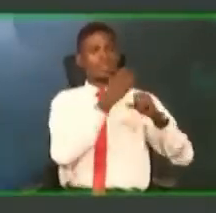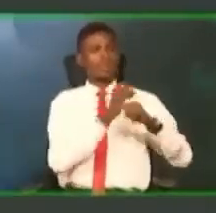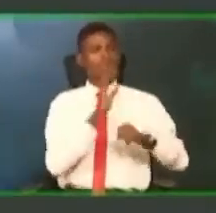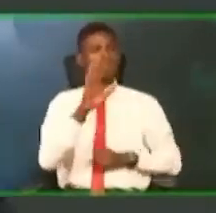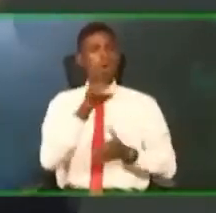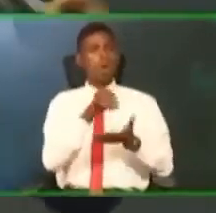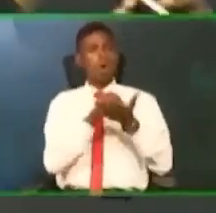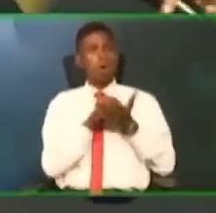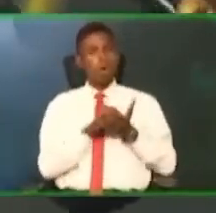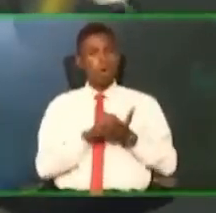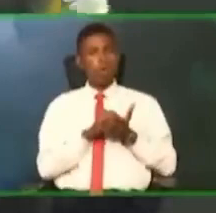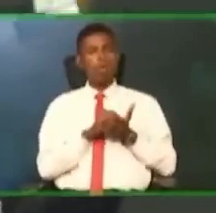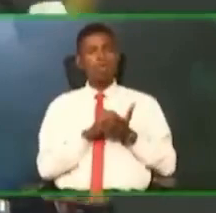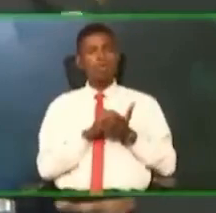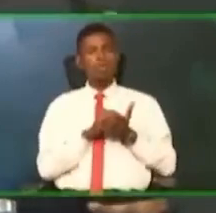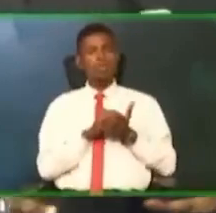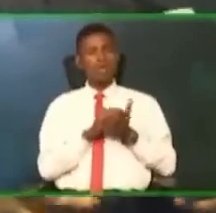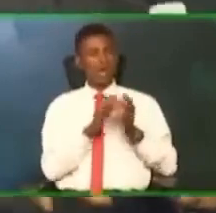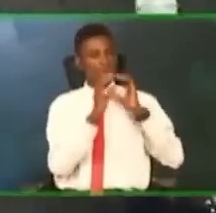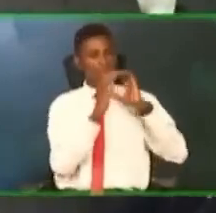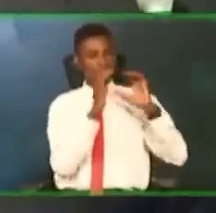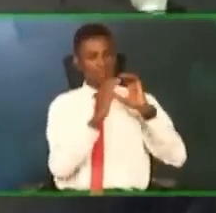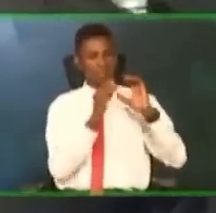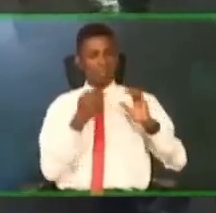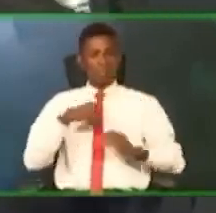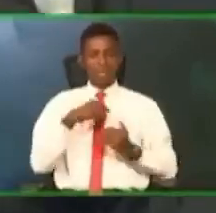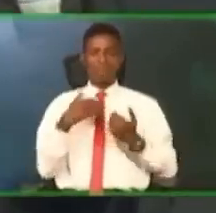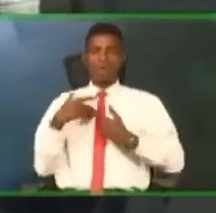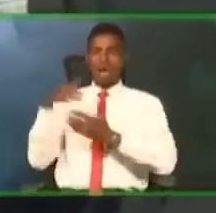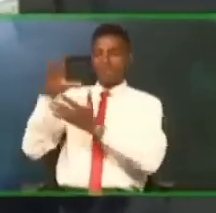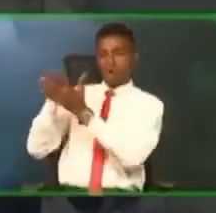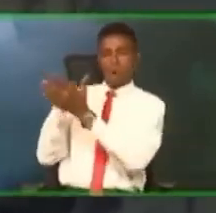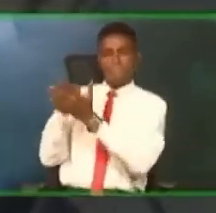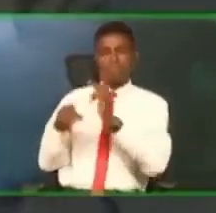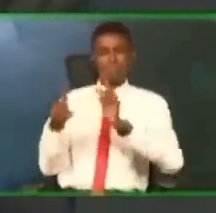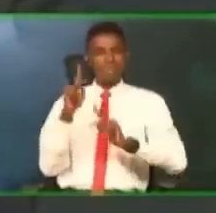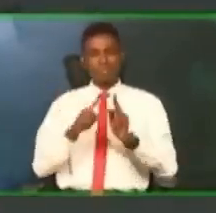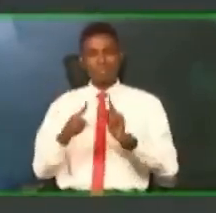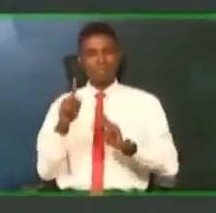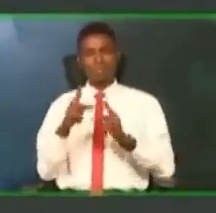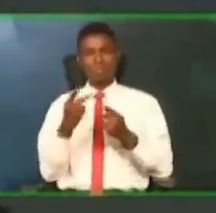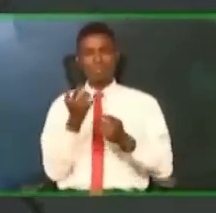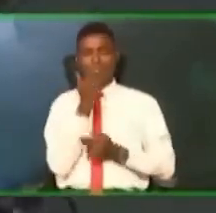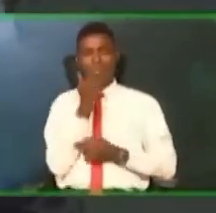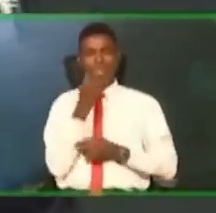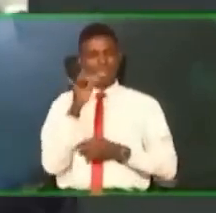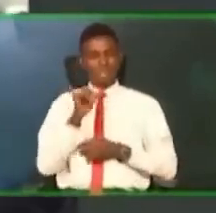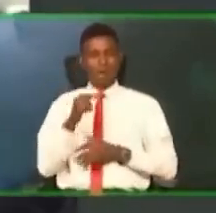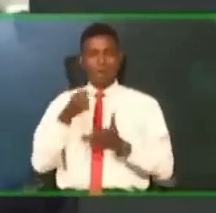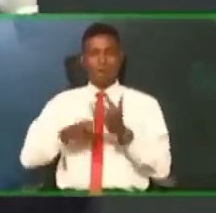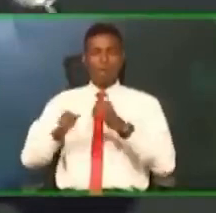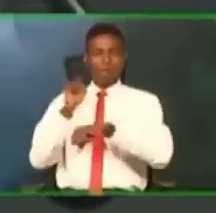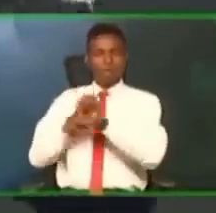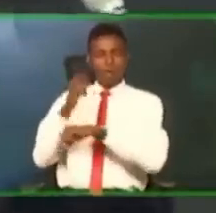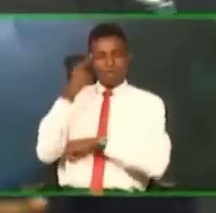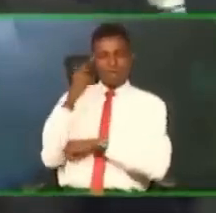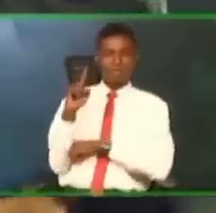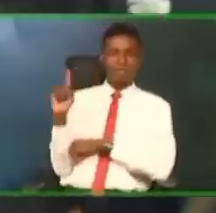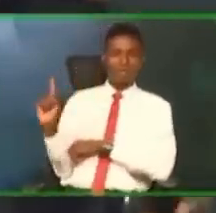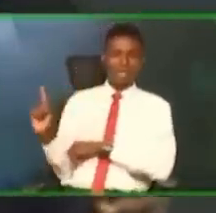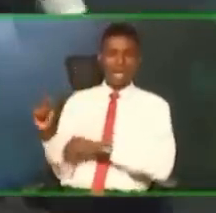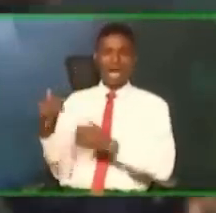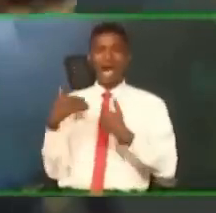We have copied people blindly, and what has worked for one based on the unique construct of his ministry has become